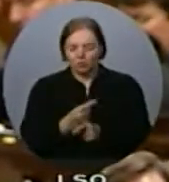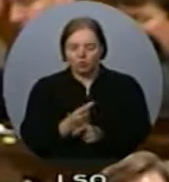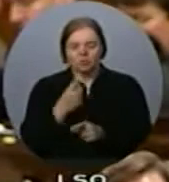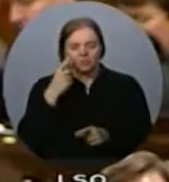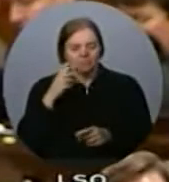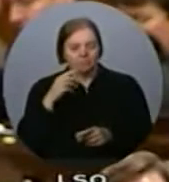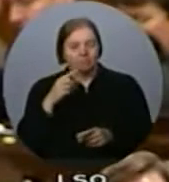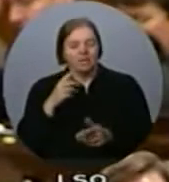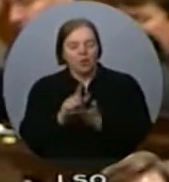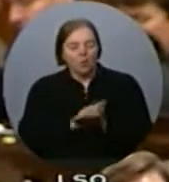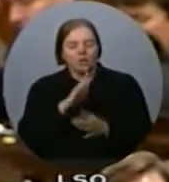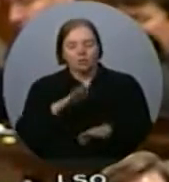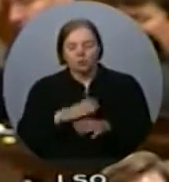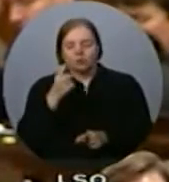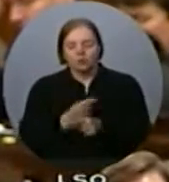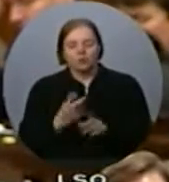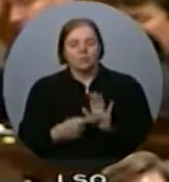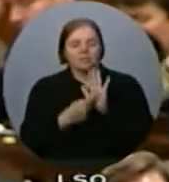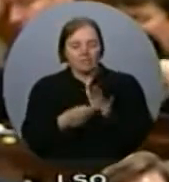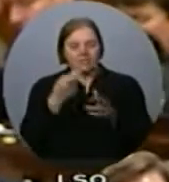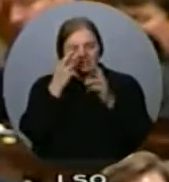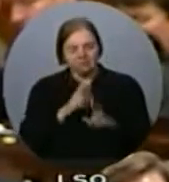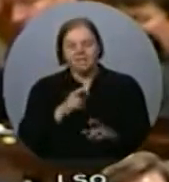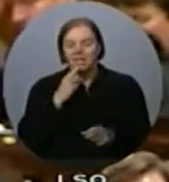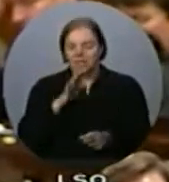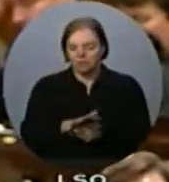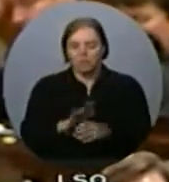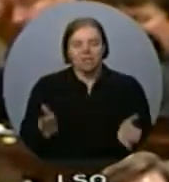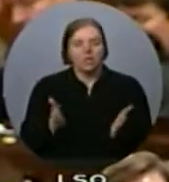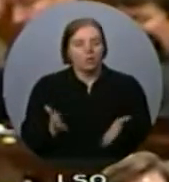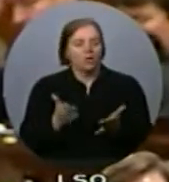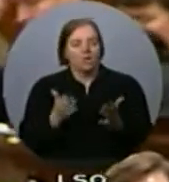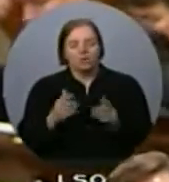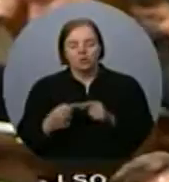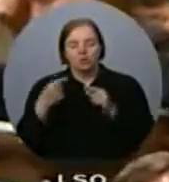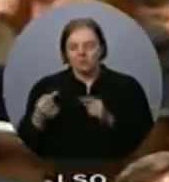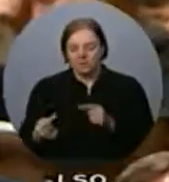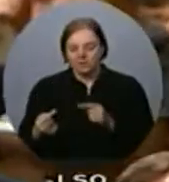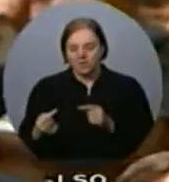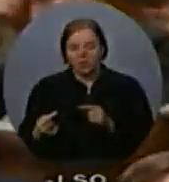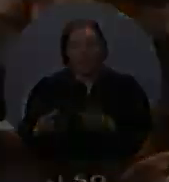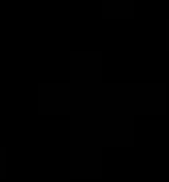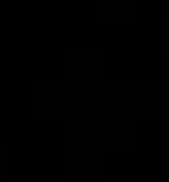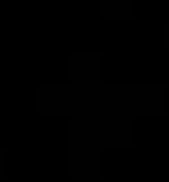Act delivers on this expectation. I strongly encourage the opposition to work with us in passing this principled and reasonable legislation.